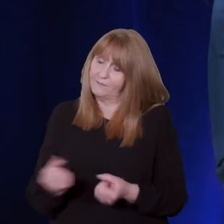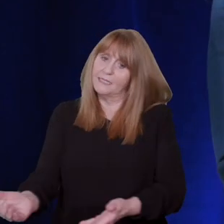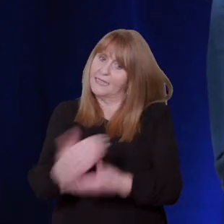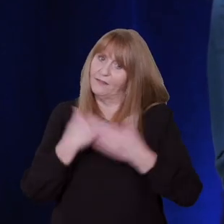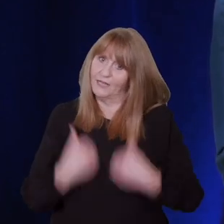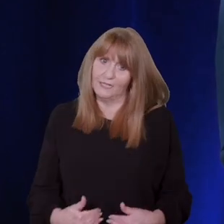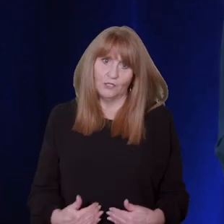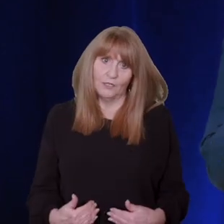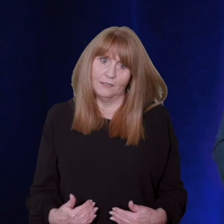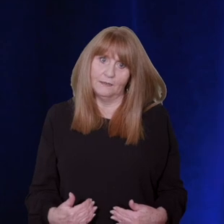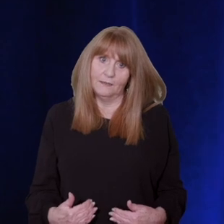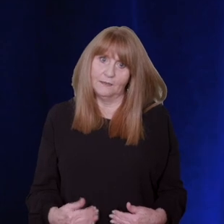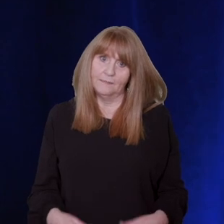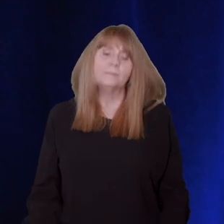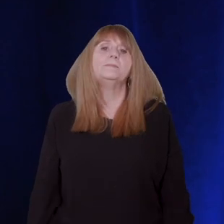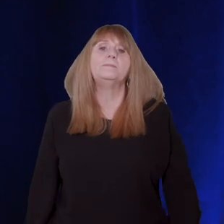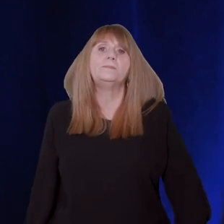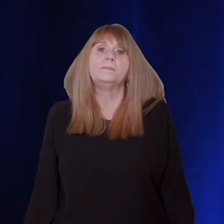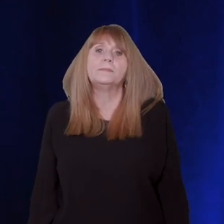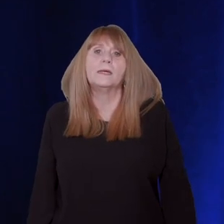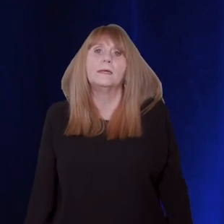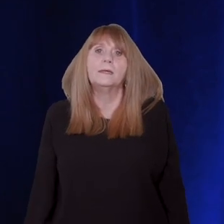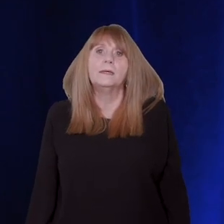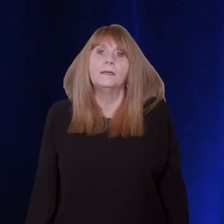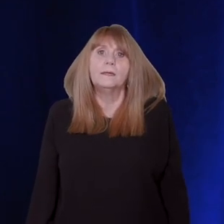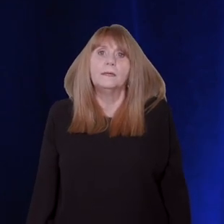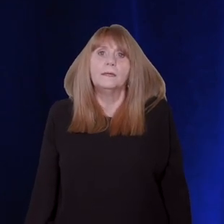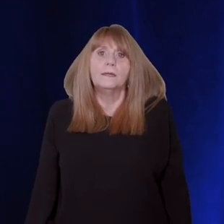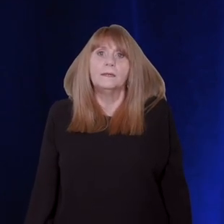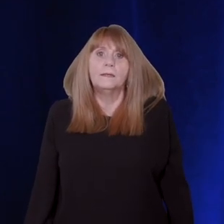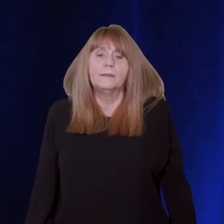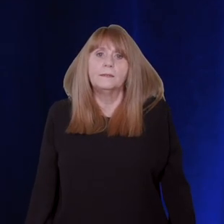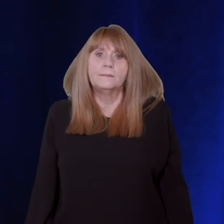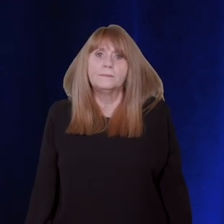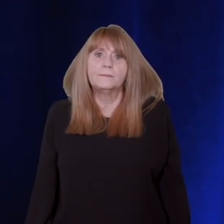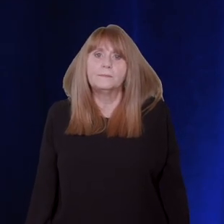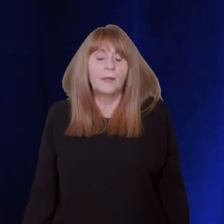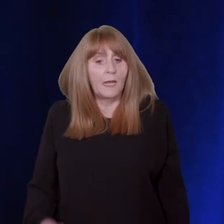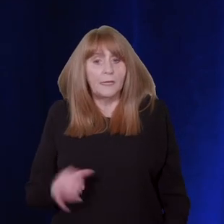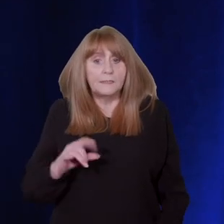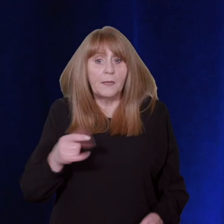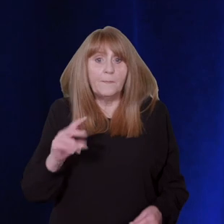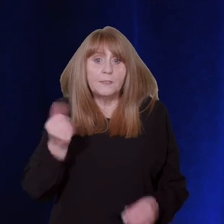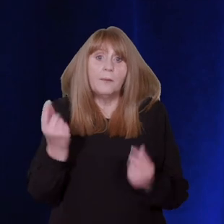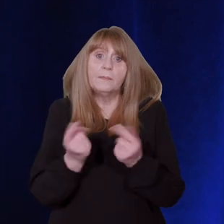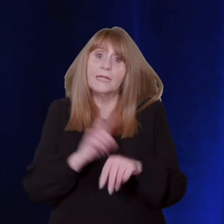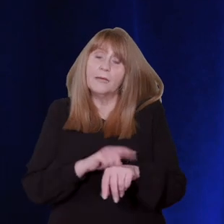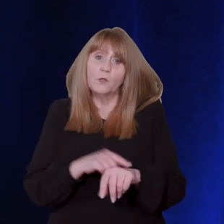point, serve your Savior, really does challenge us, because some of us don't know where we fit. We don't know what we're to bring. We don't know what kind